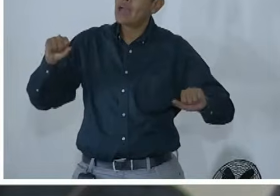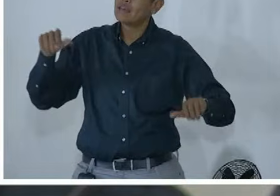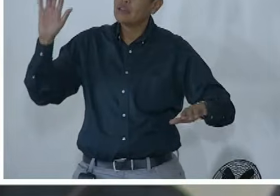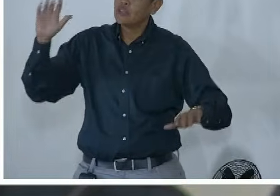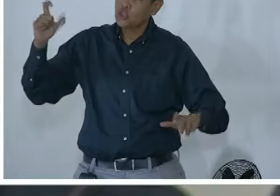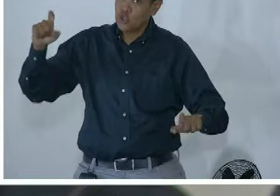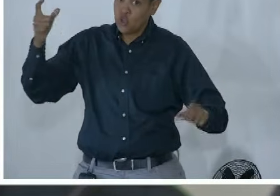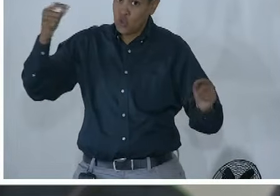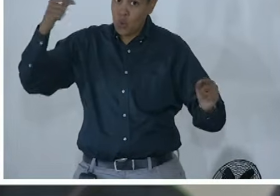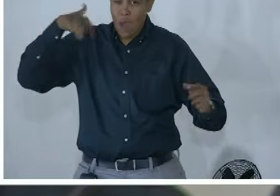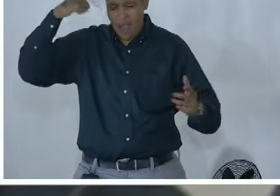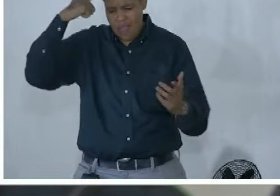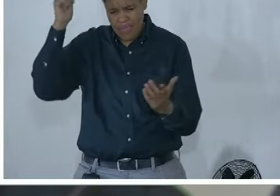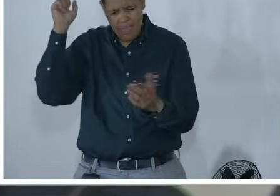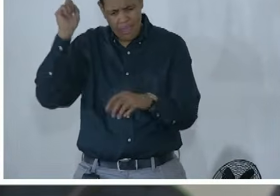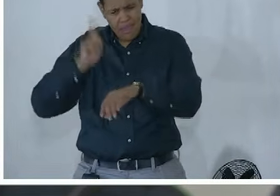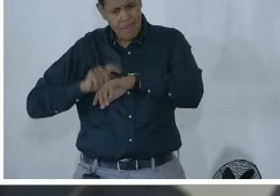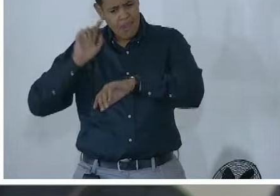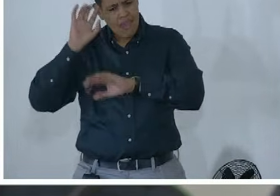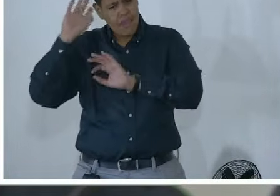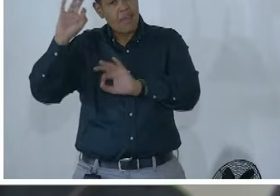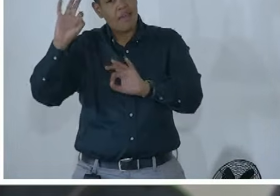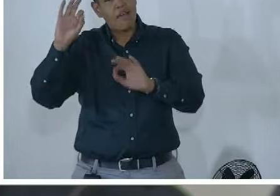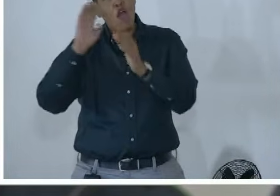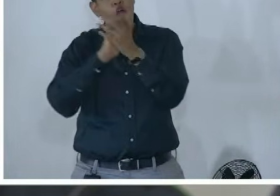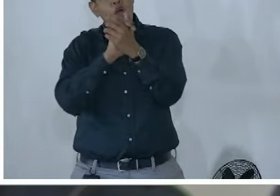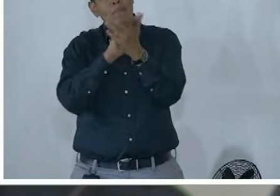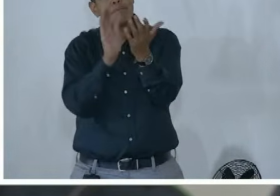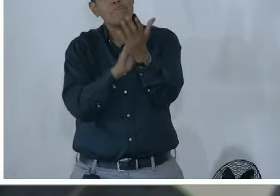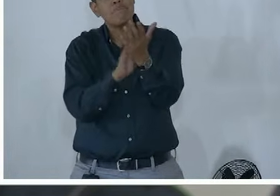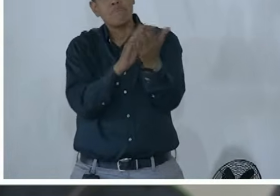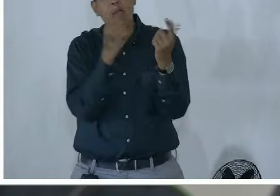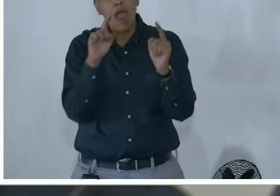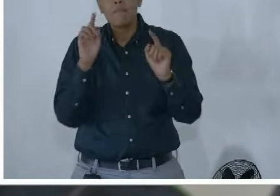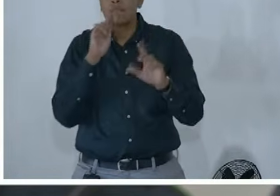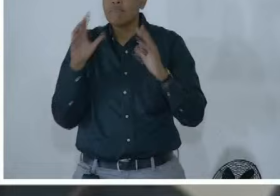be taken, and I think it is quite commendable.